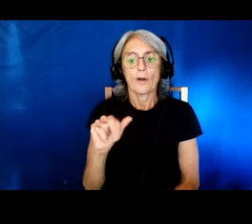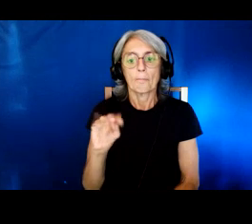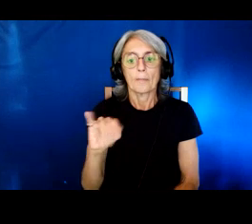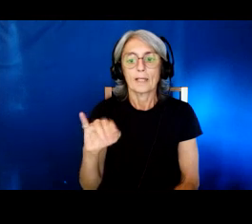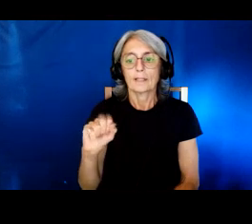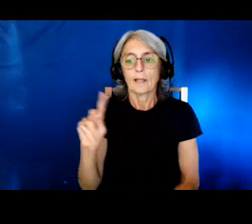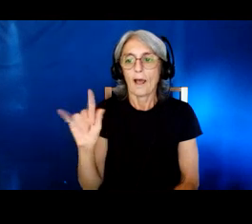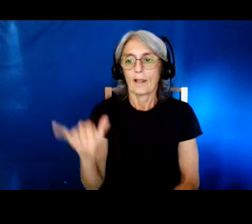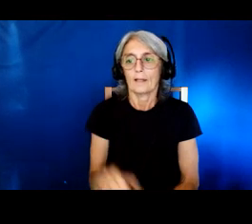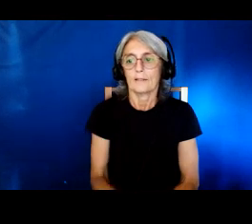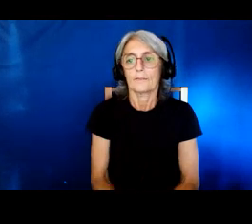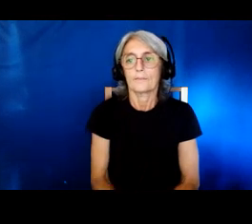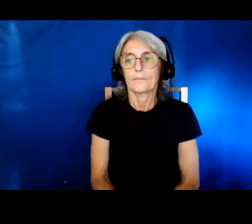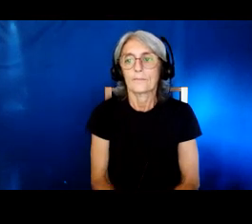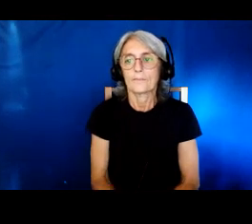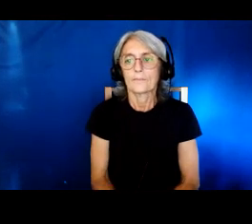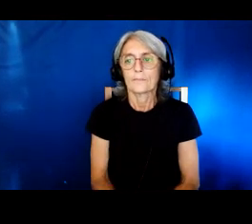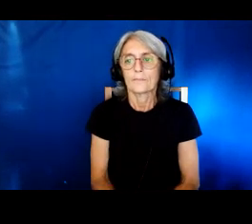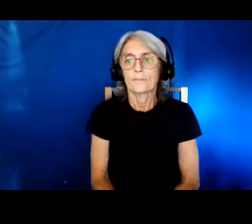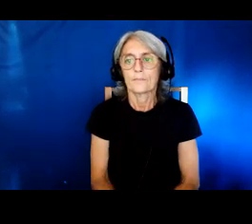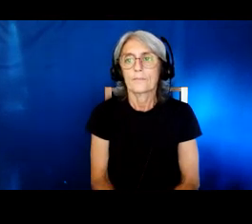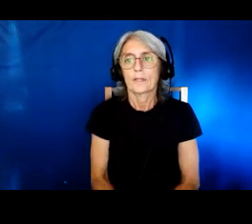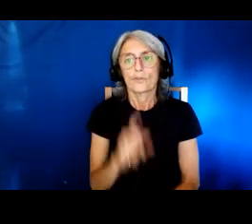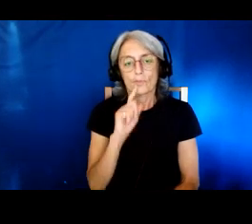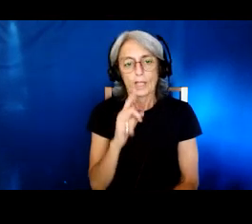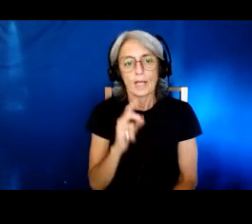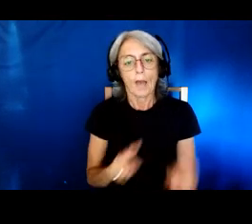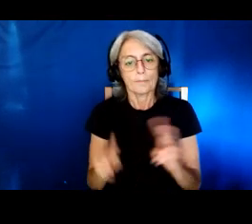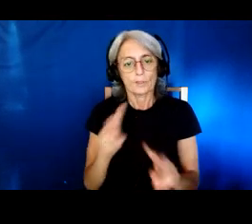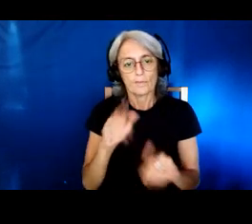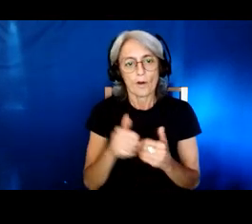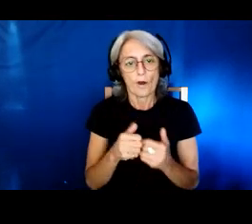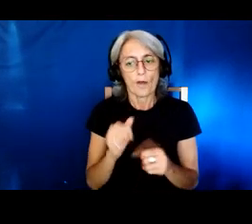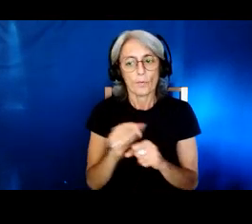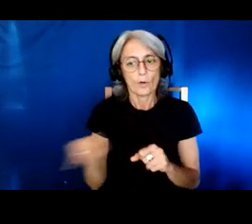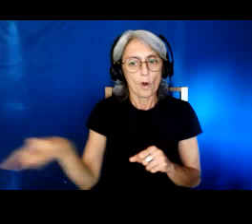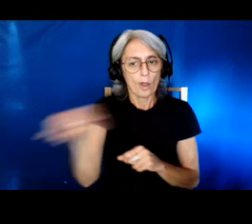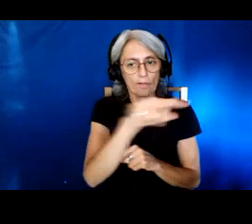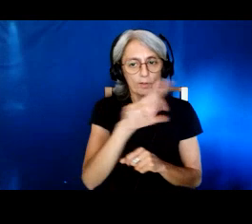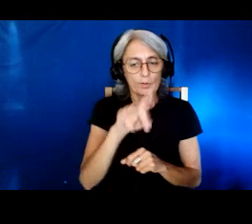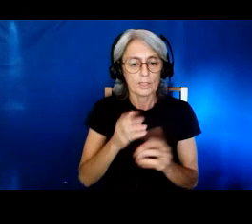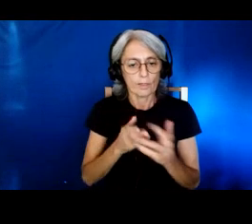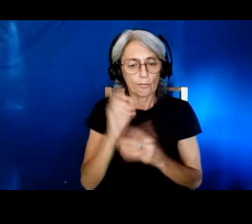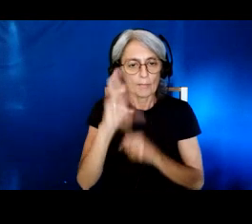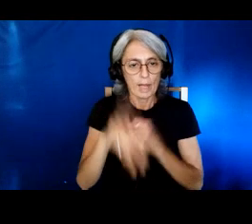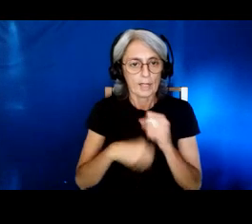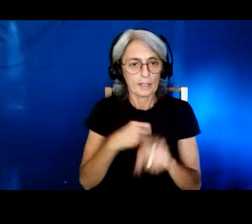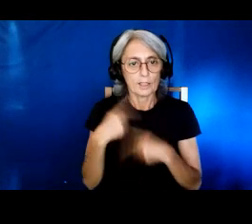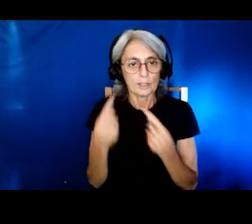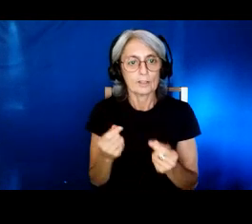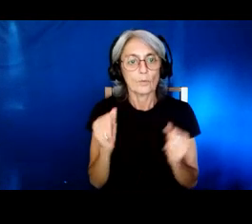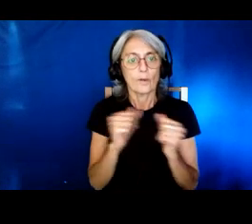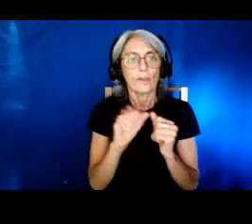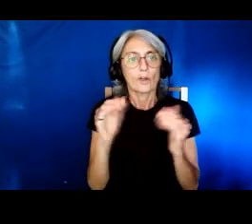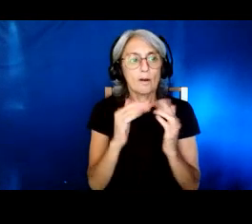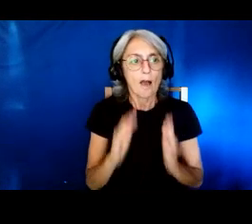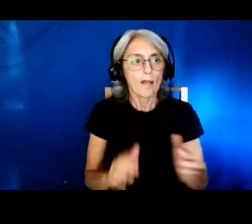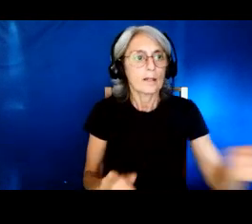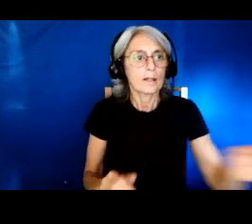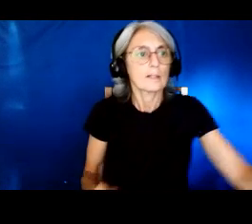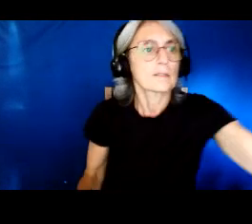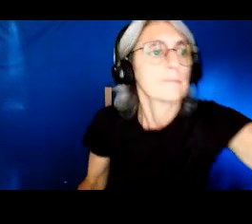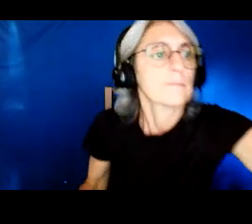I have really observed all the work that you have all done through the years with your colleagues, some that